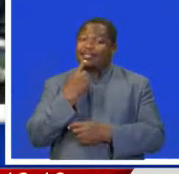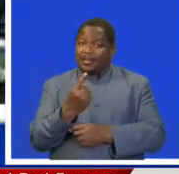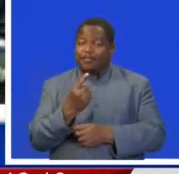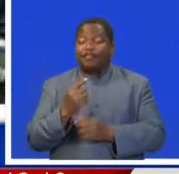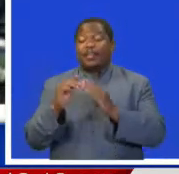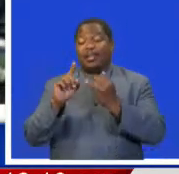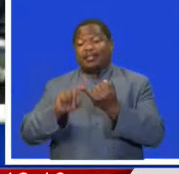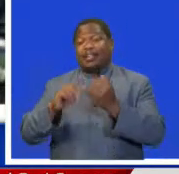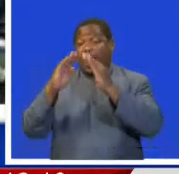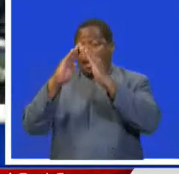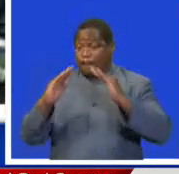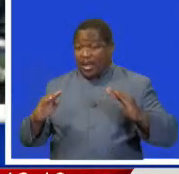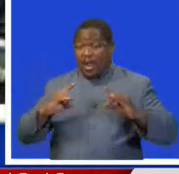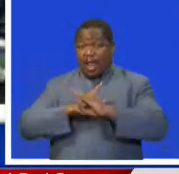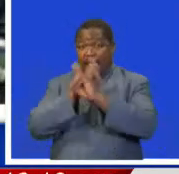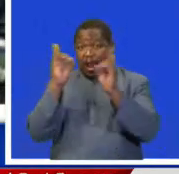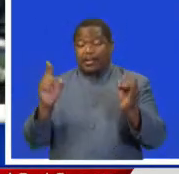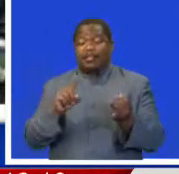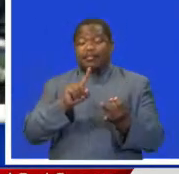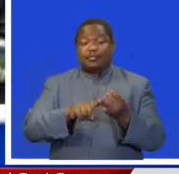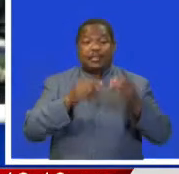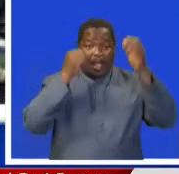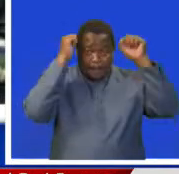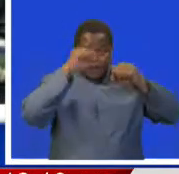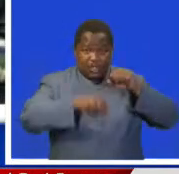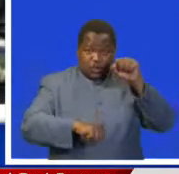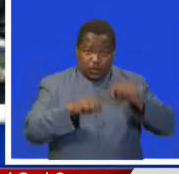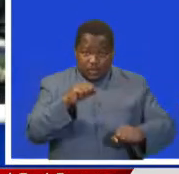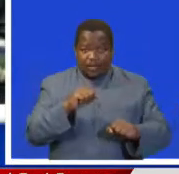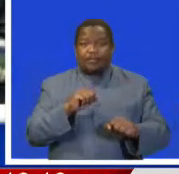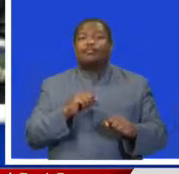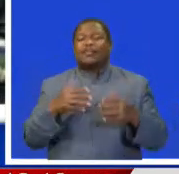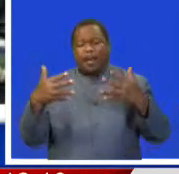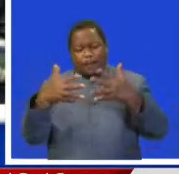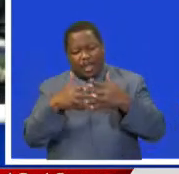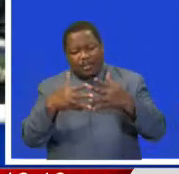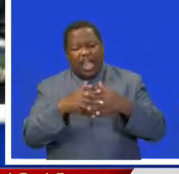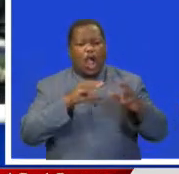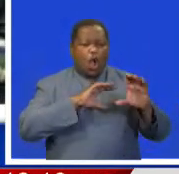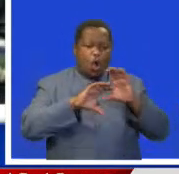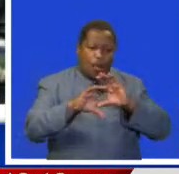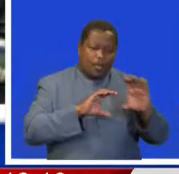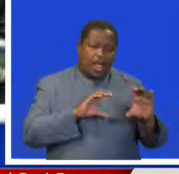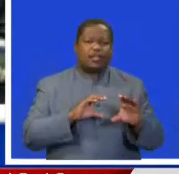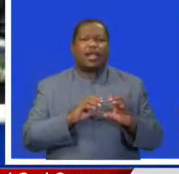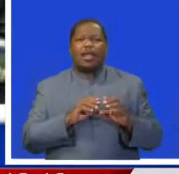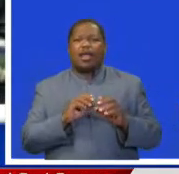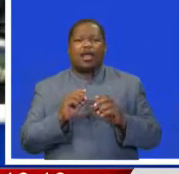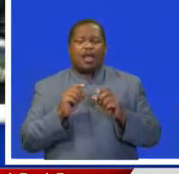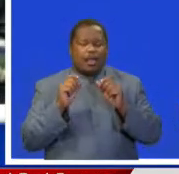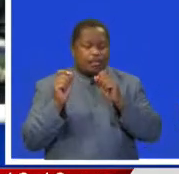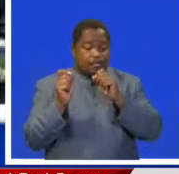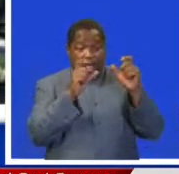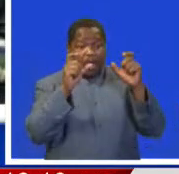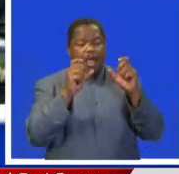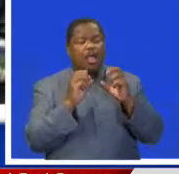ukugwema nekuphuma nekungena kwebamvu emitabe nenciphisa kwanza kwemkhuhlane COVID-19 lapha